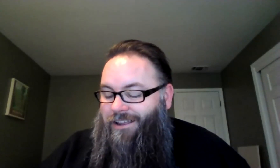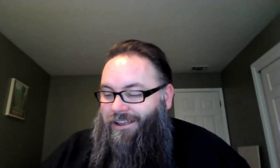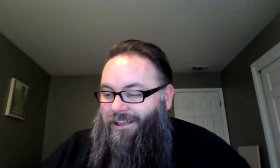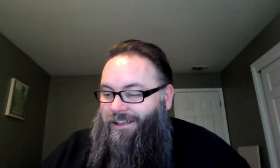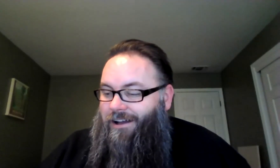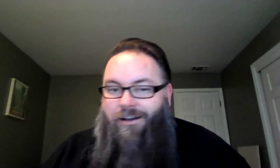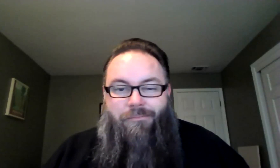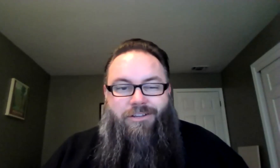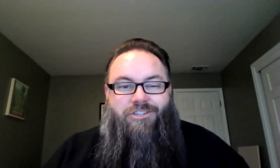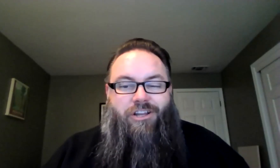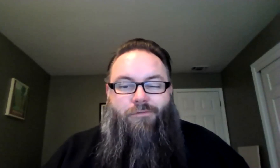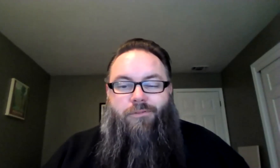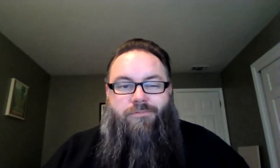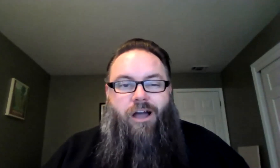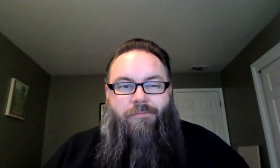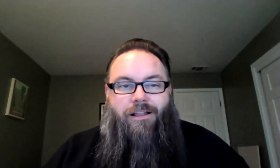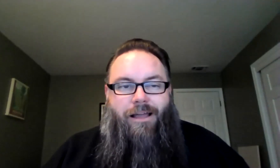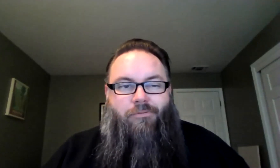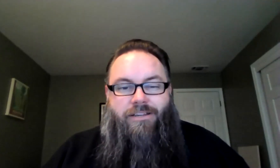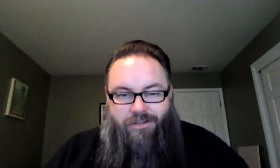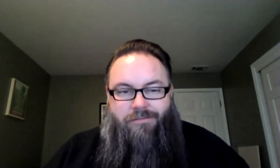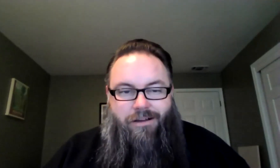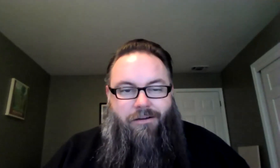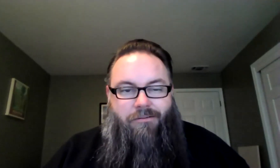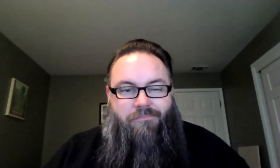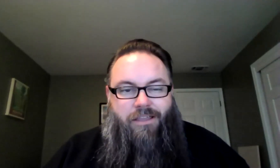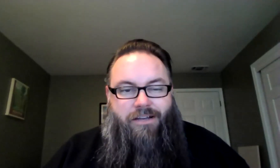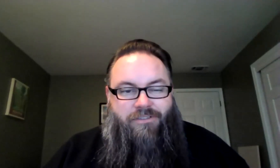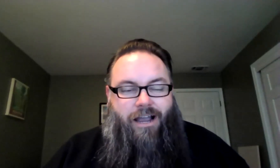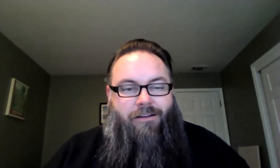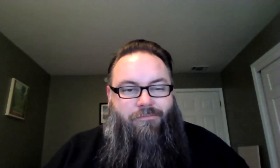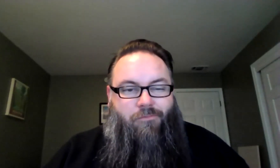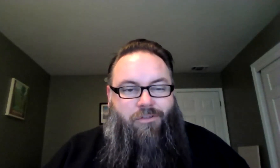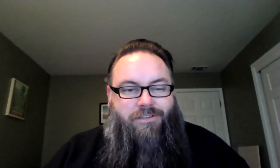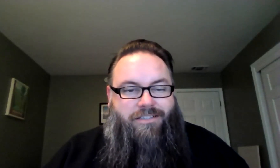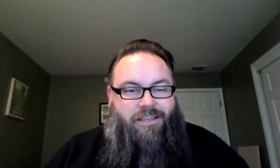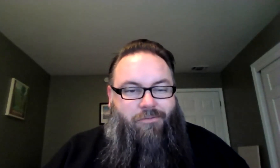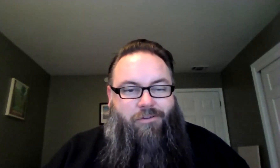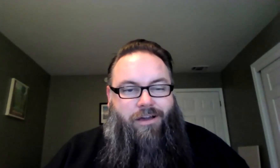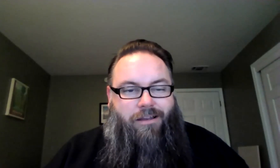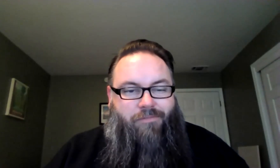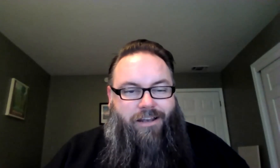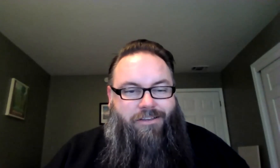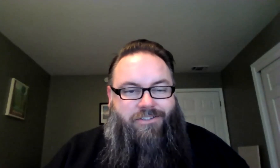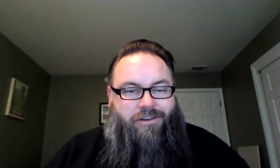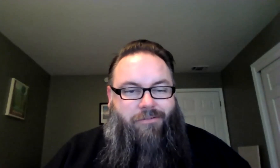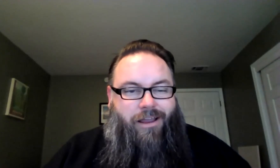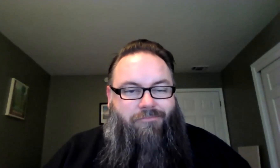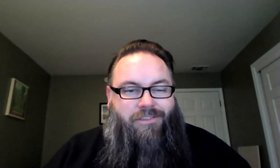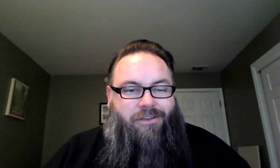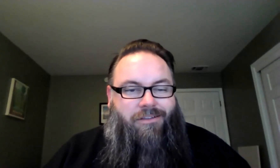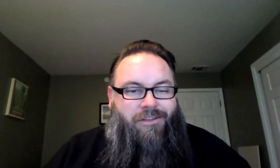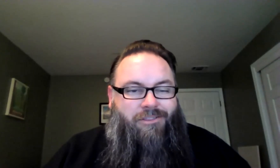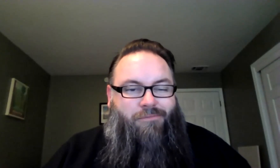appreciate that. Jennifer Bloom, talking about collaboration. That was kind of one of the reasons I think why you got invited yesterday,